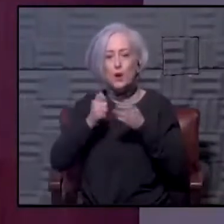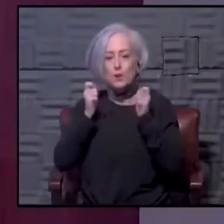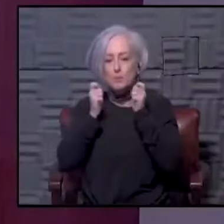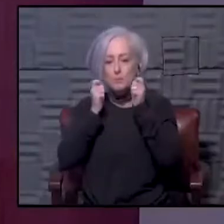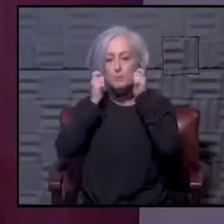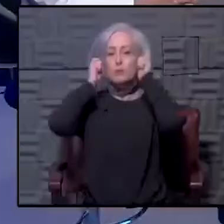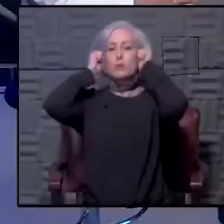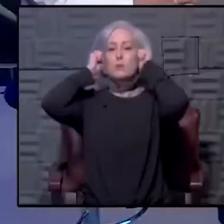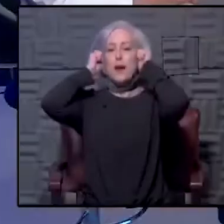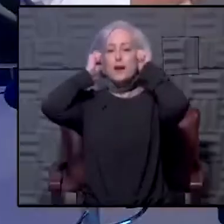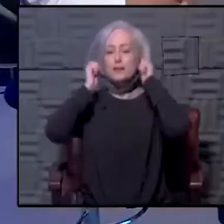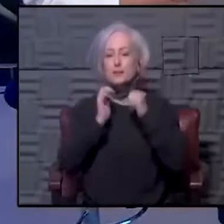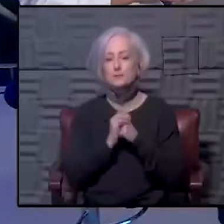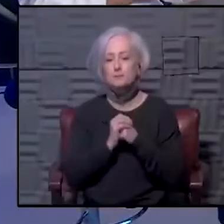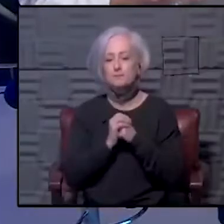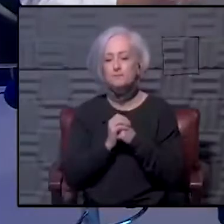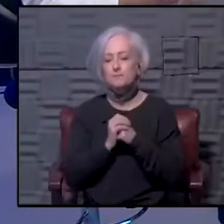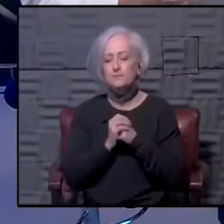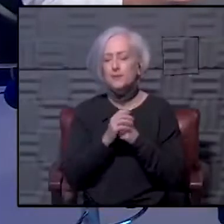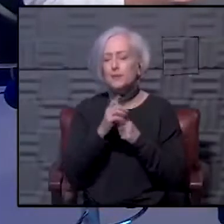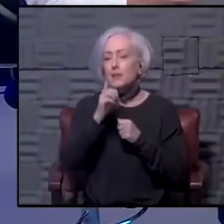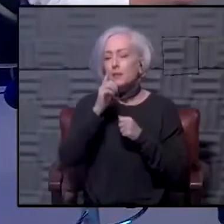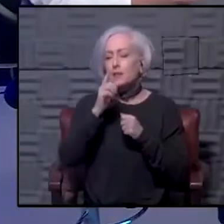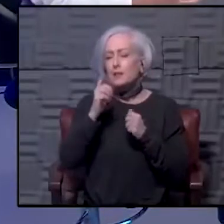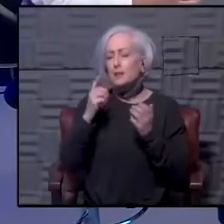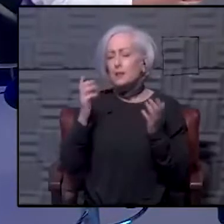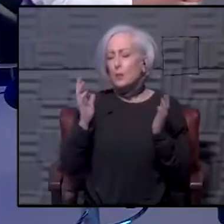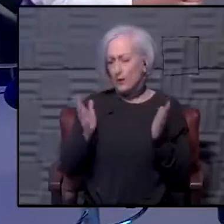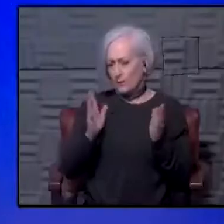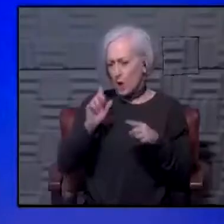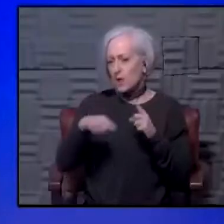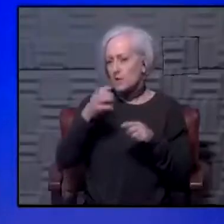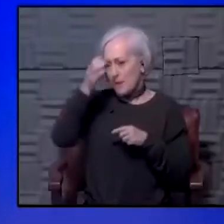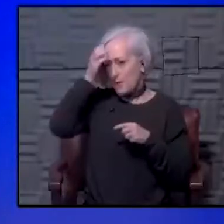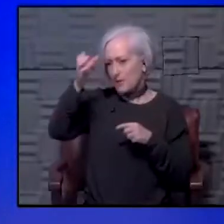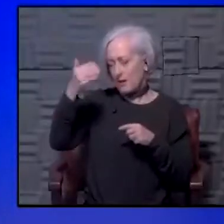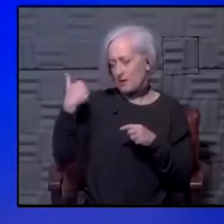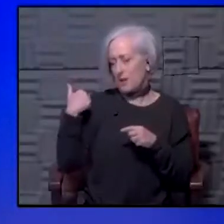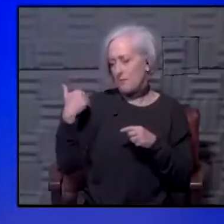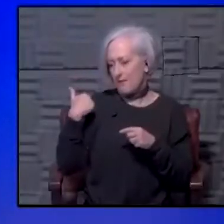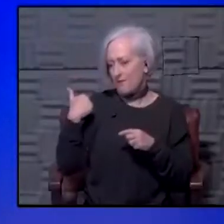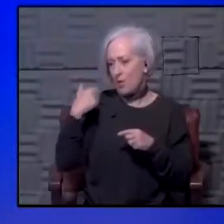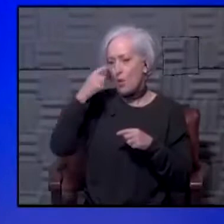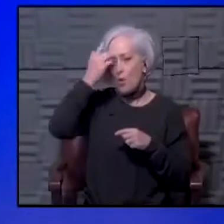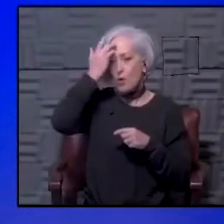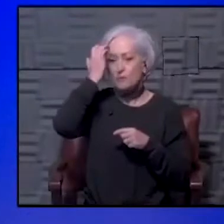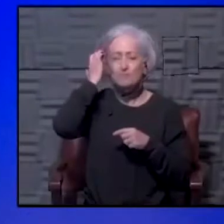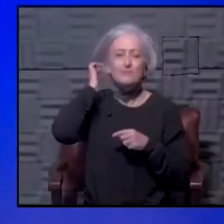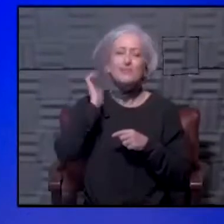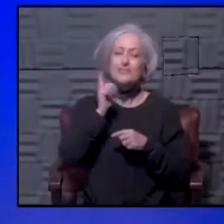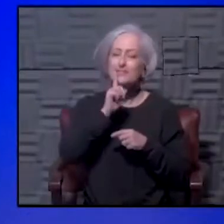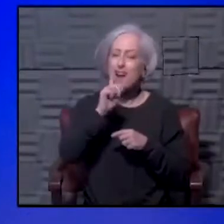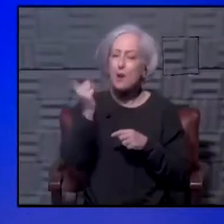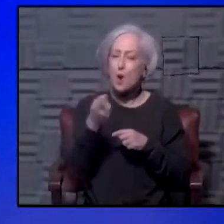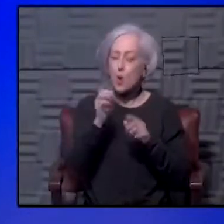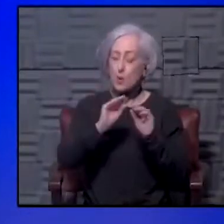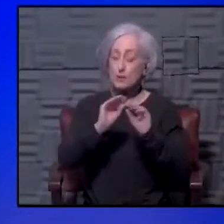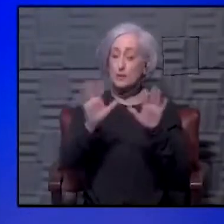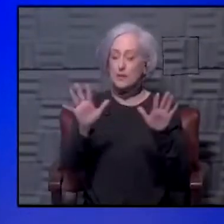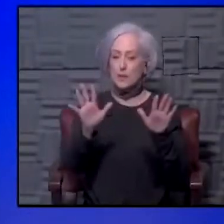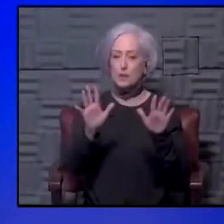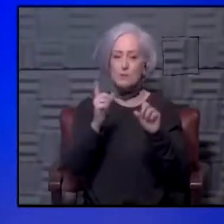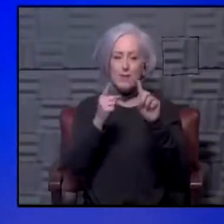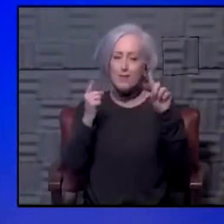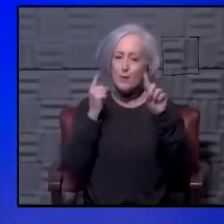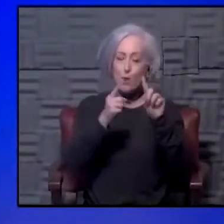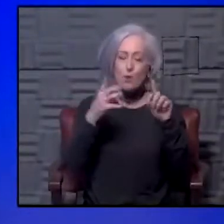I think that the big concept, and we've talked about concepts here before, because a lot of this is concepts, and it's not all black and white. Really, it's to improve that fit and